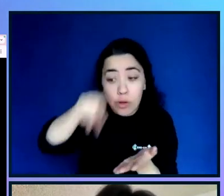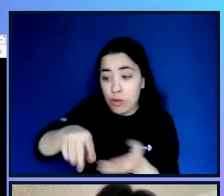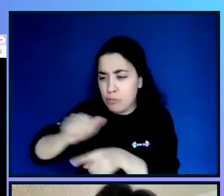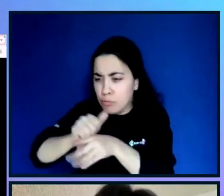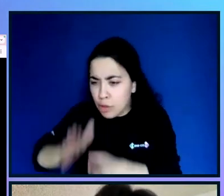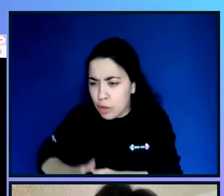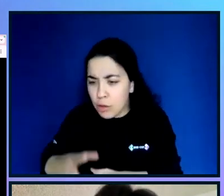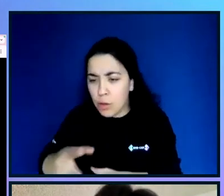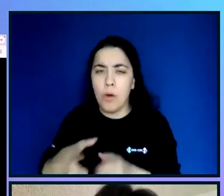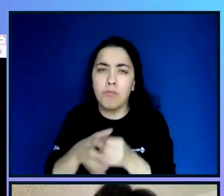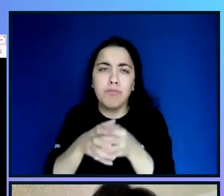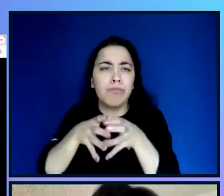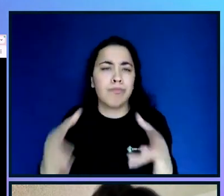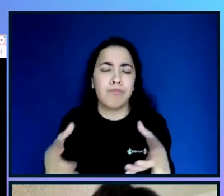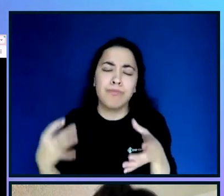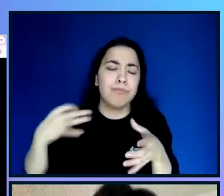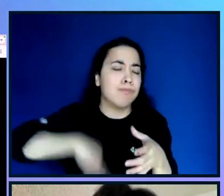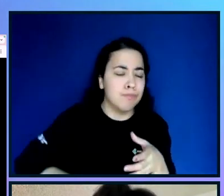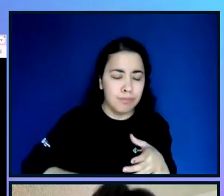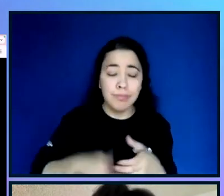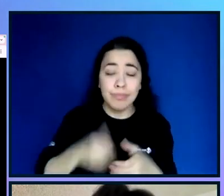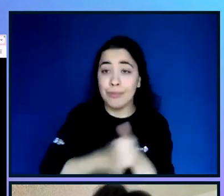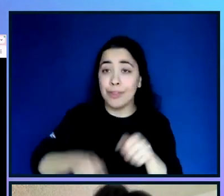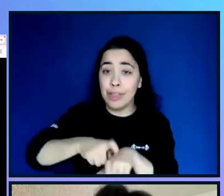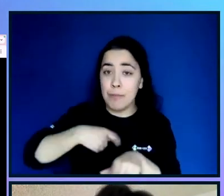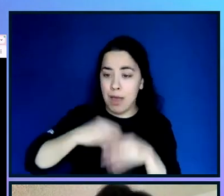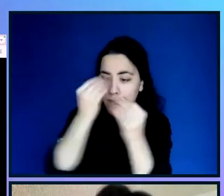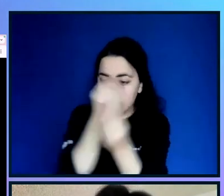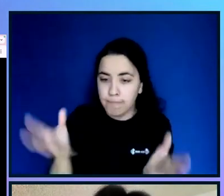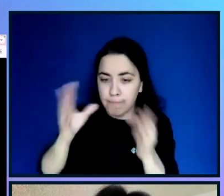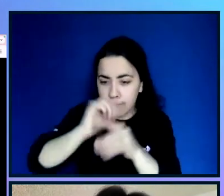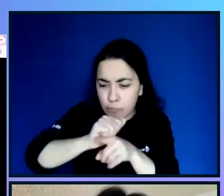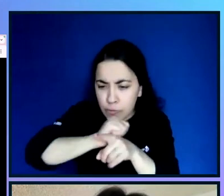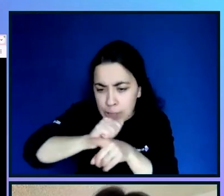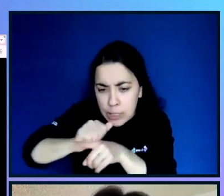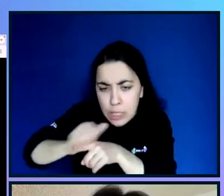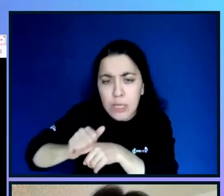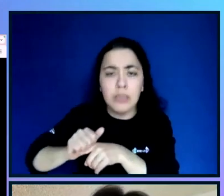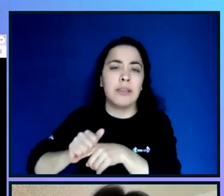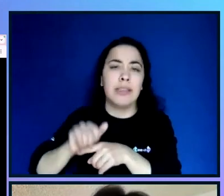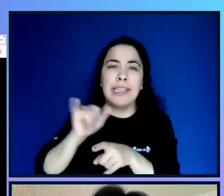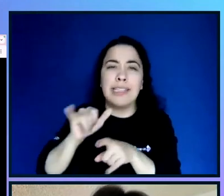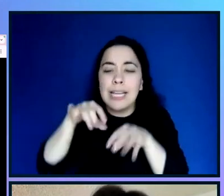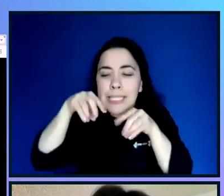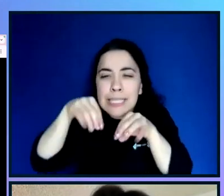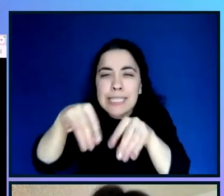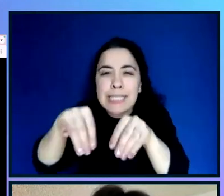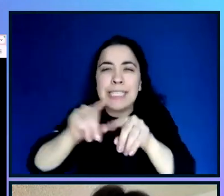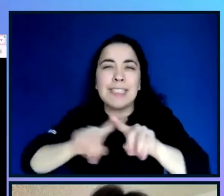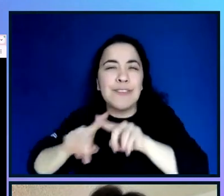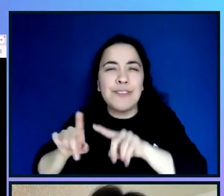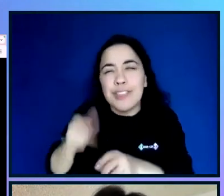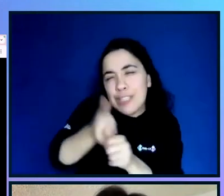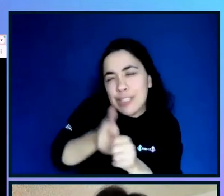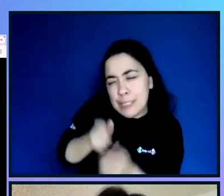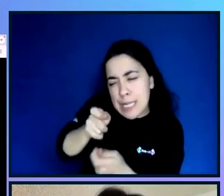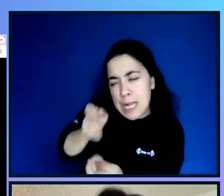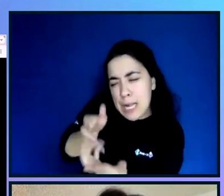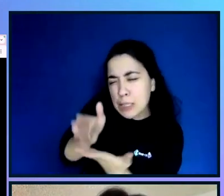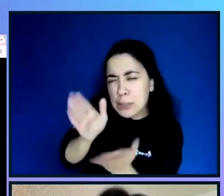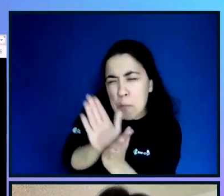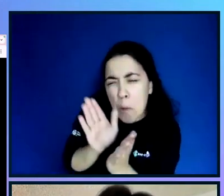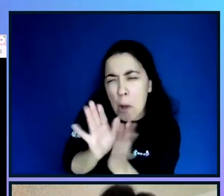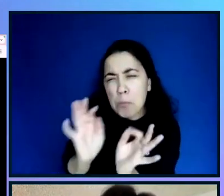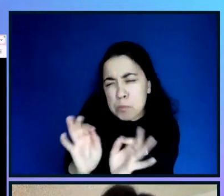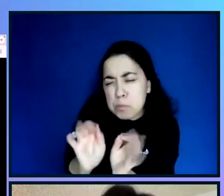grow with them. And each time I teach this bootcamp, it's like planting a different variety of seed. Each needs a little adjustment of